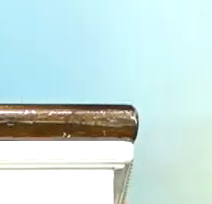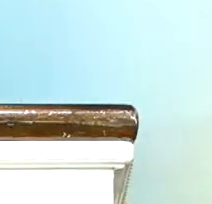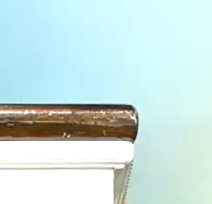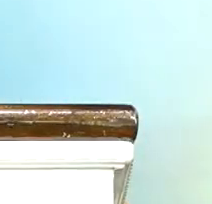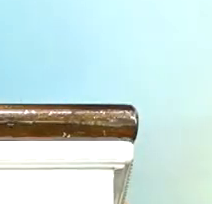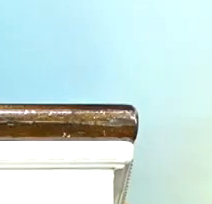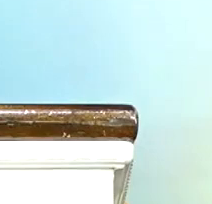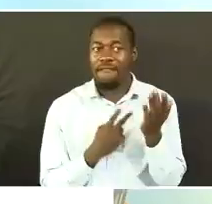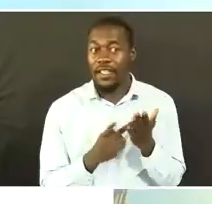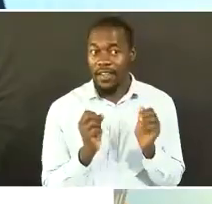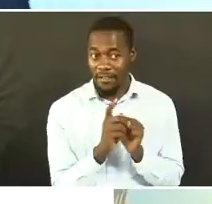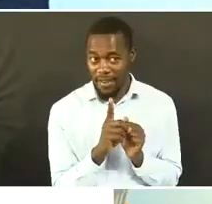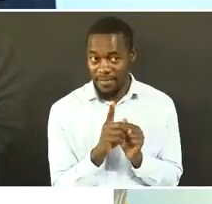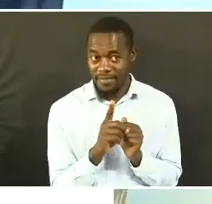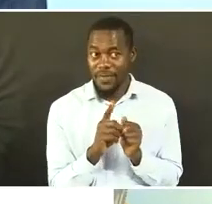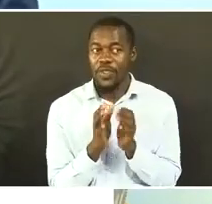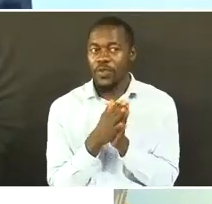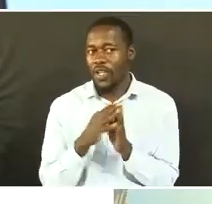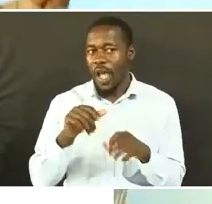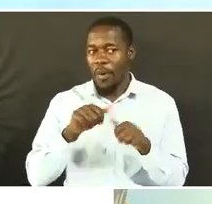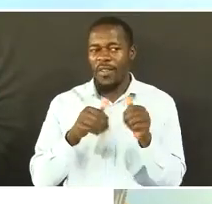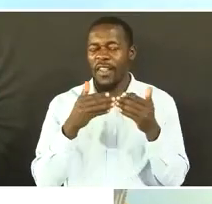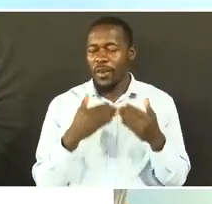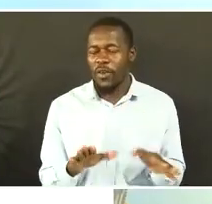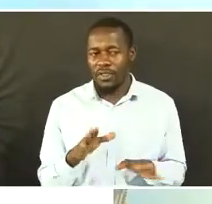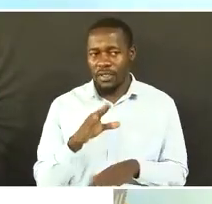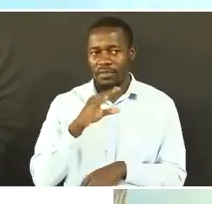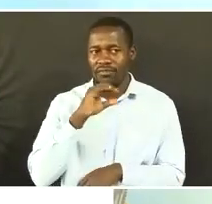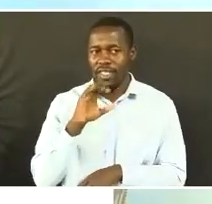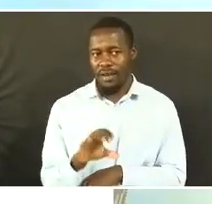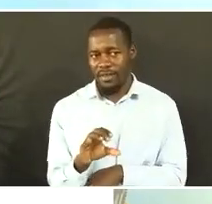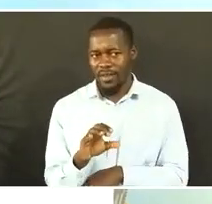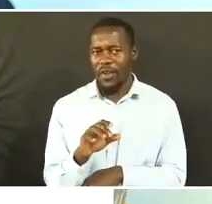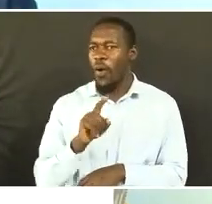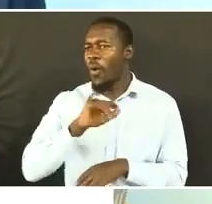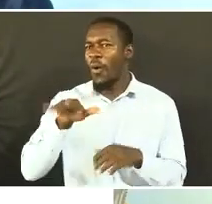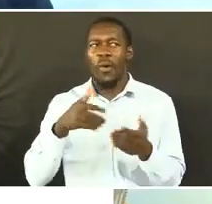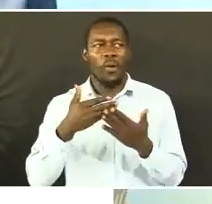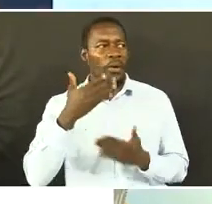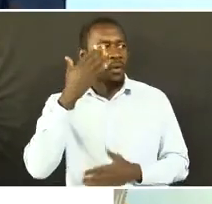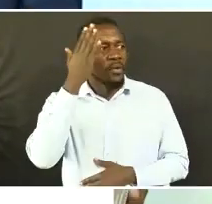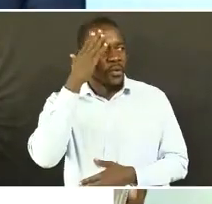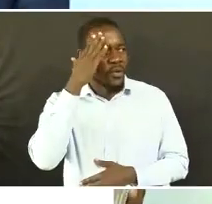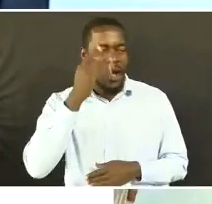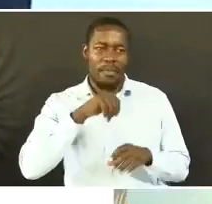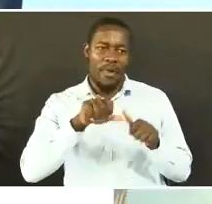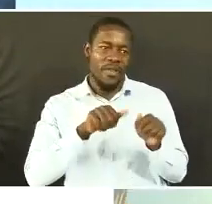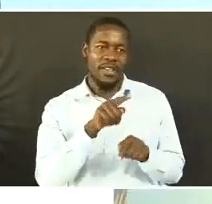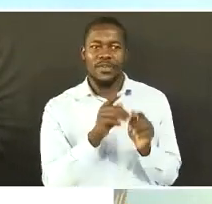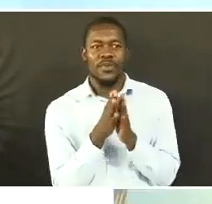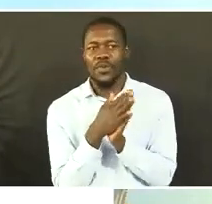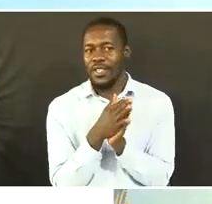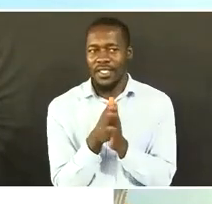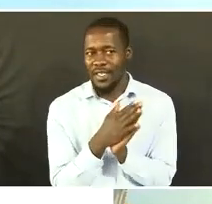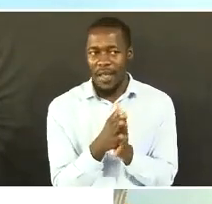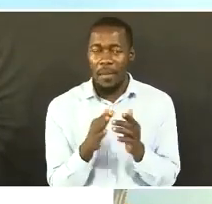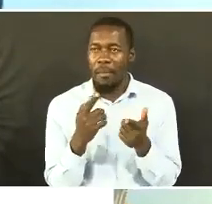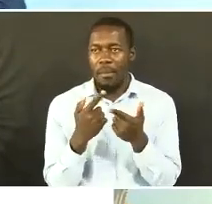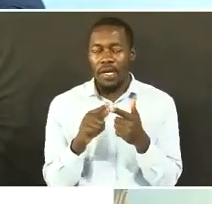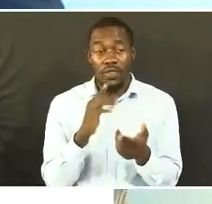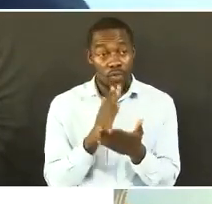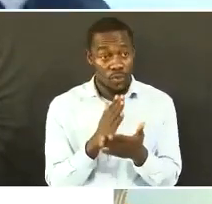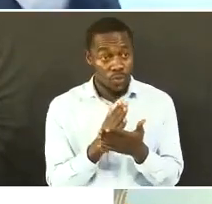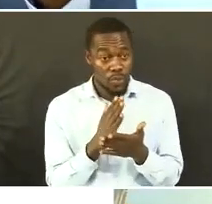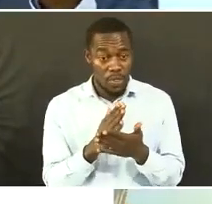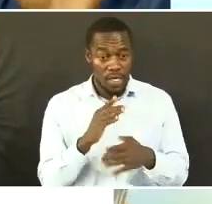into a consideration of this text, it is a familiar text. And my mind tells me that sometimes familiarity